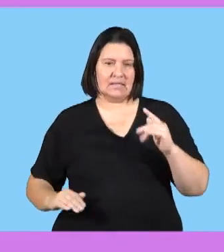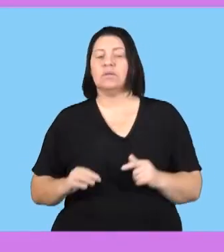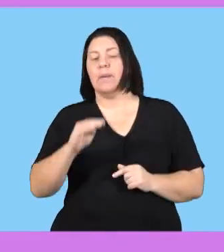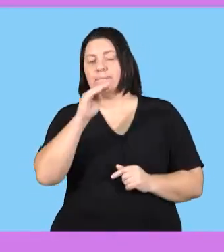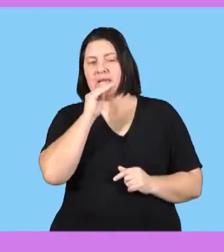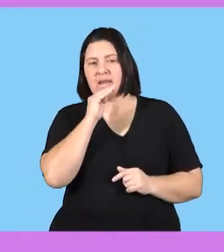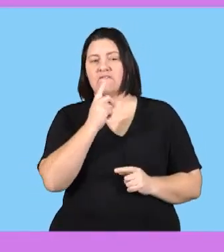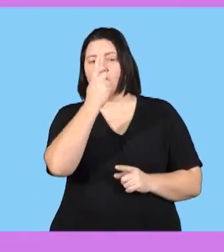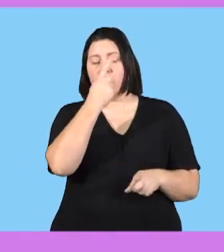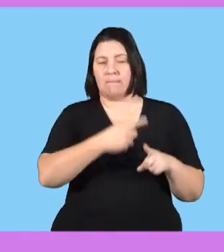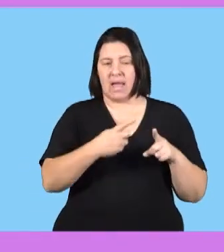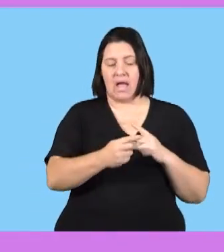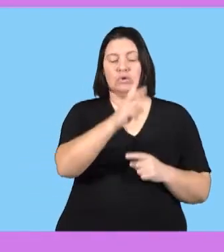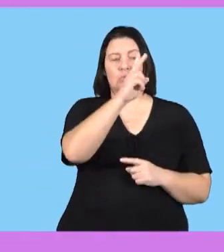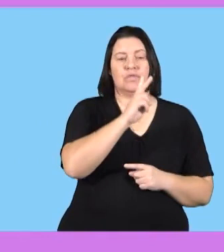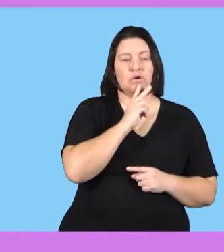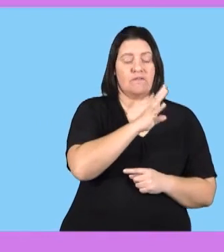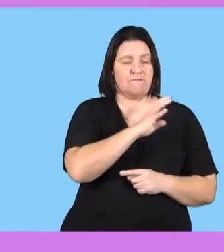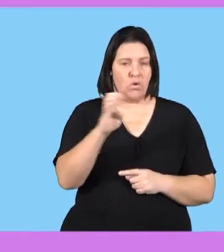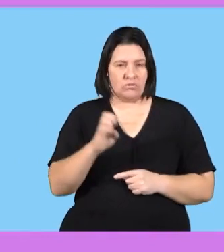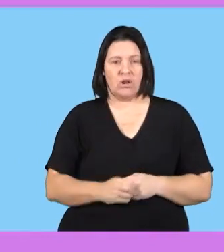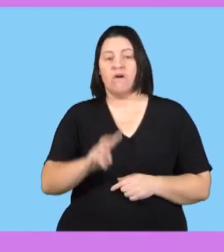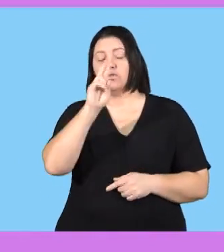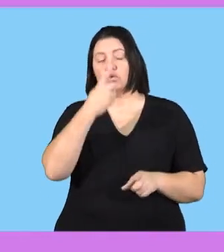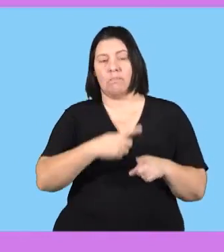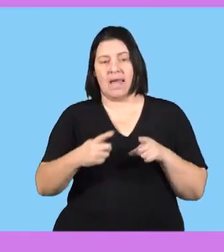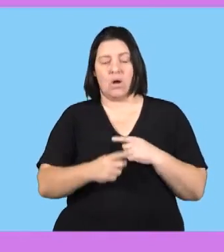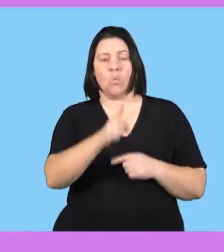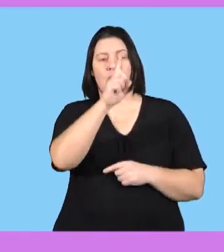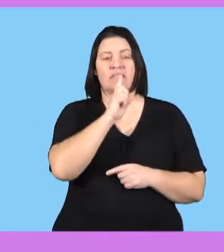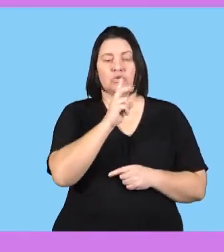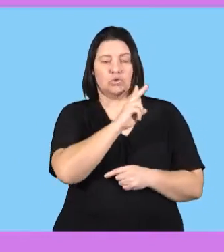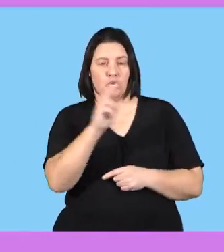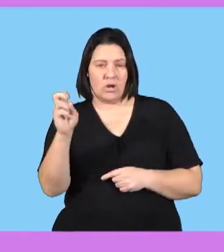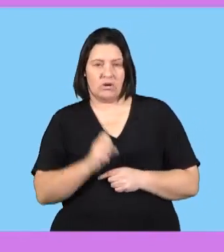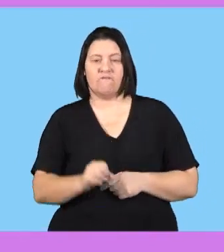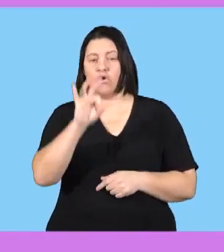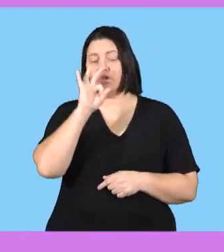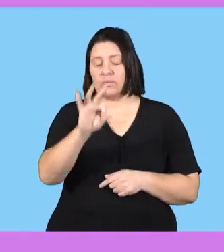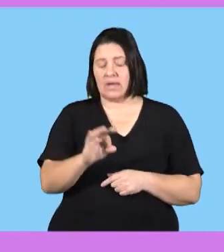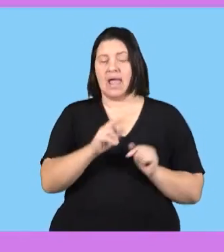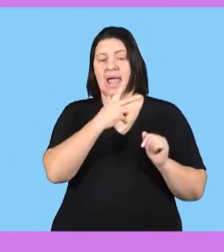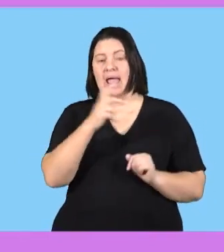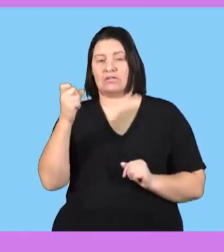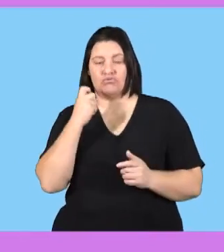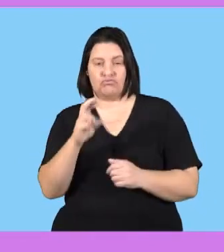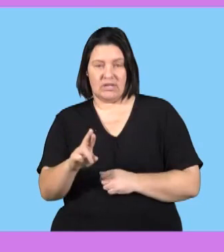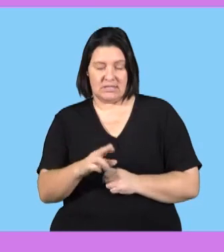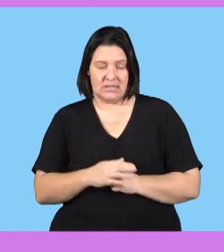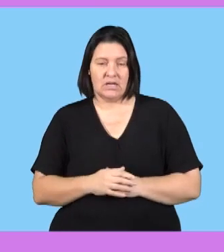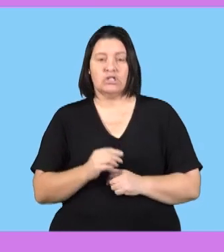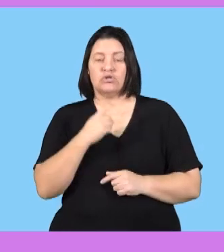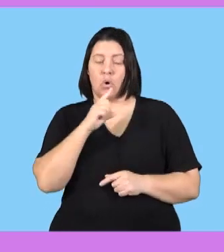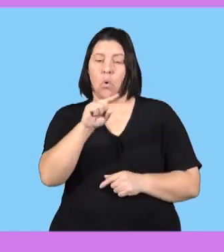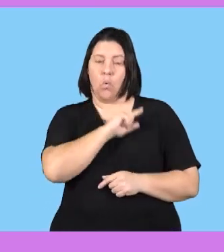You can see that for one player is 2,400. For two, it's 1,002. For three, it becomes 800.